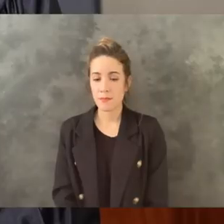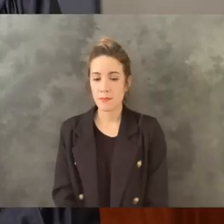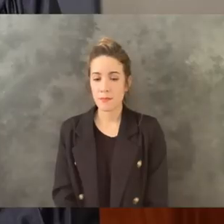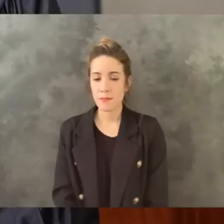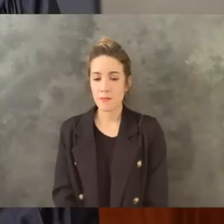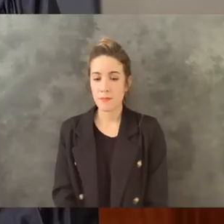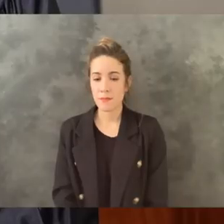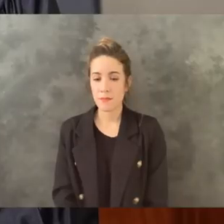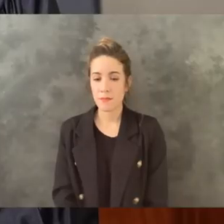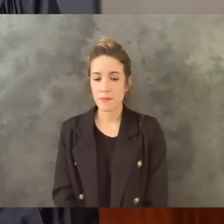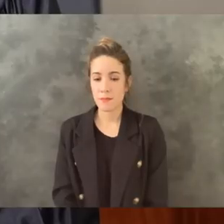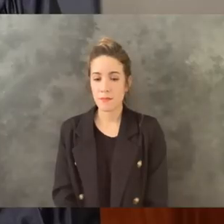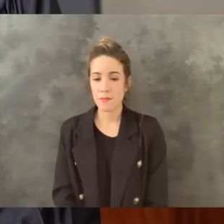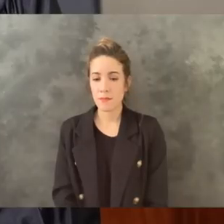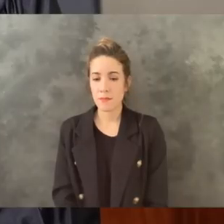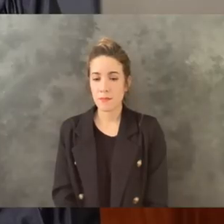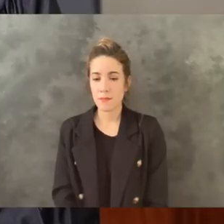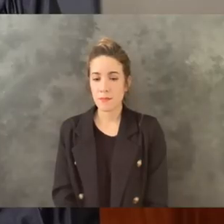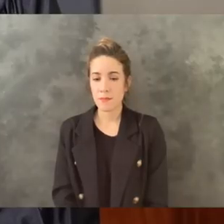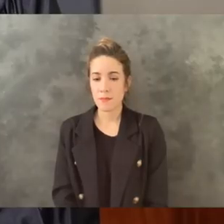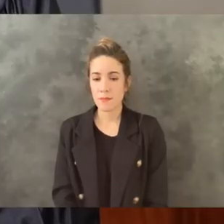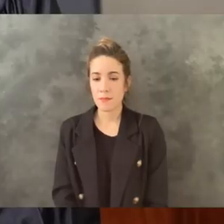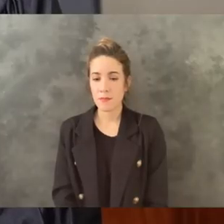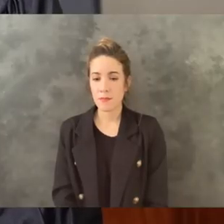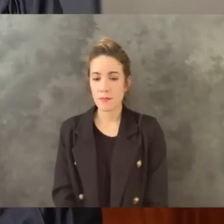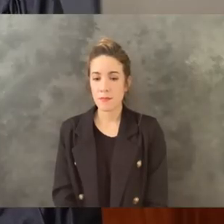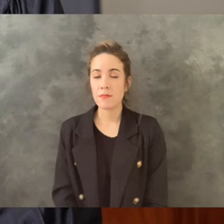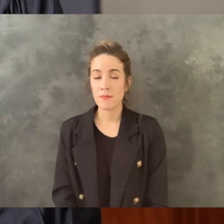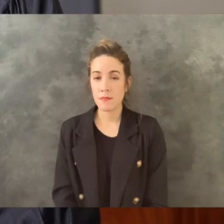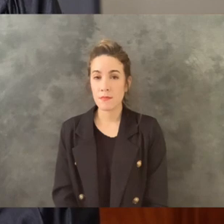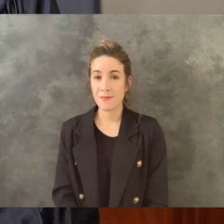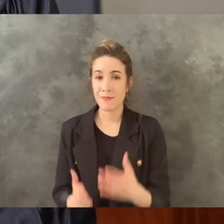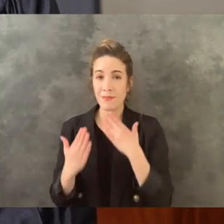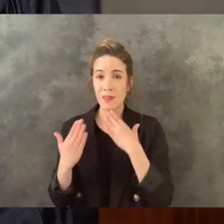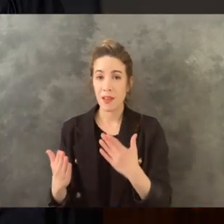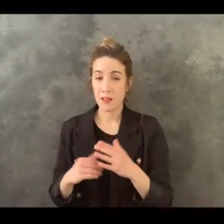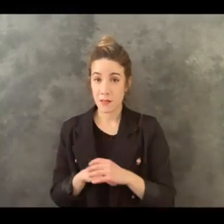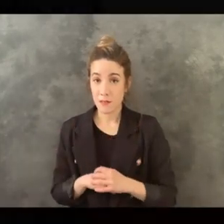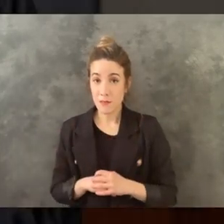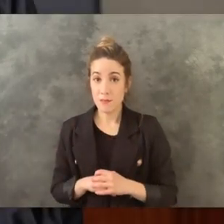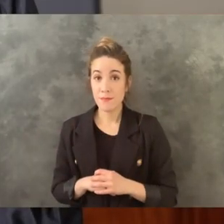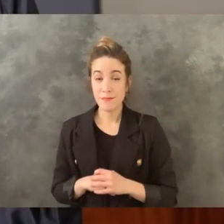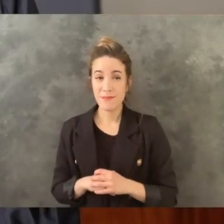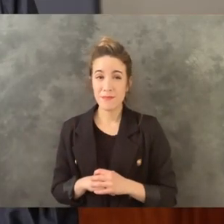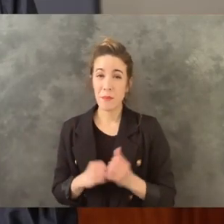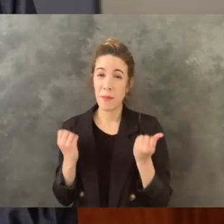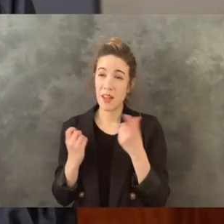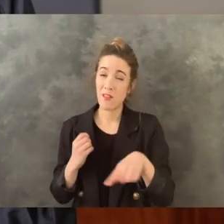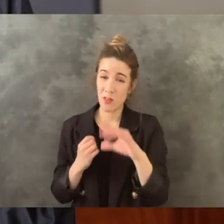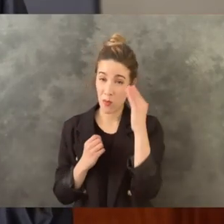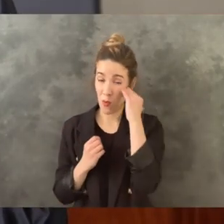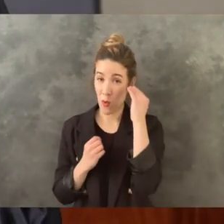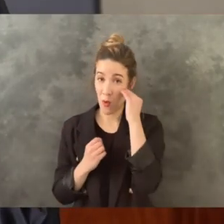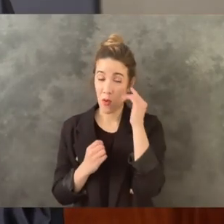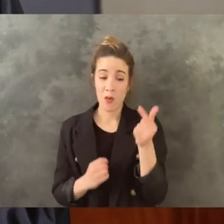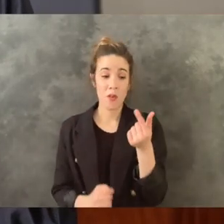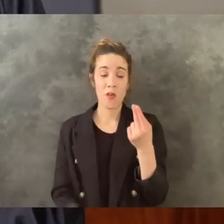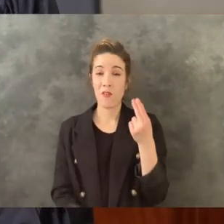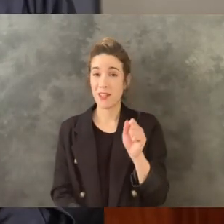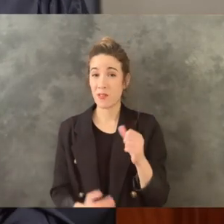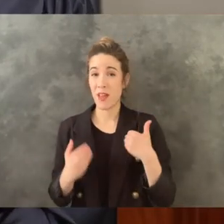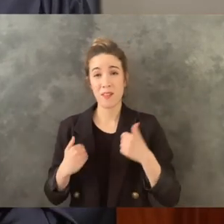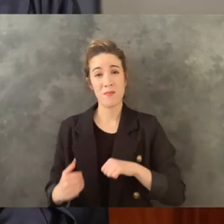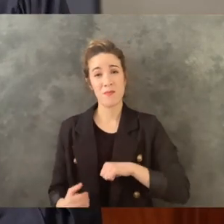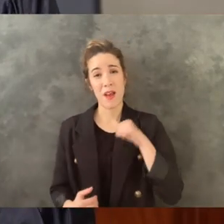Thank you. As many of you know, Gulf High School has